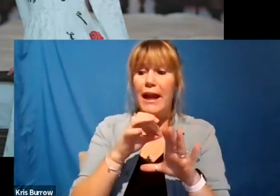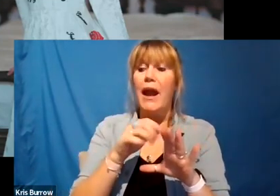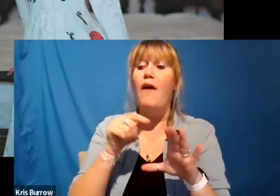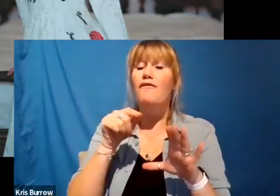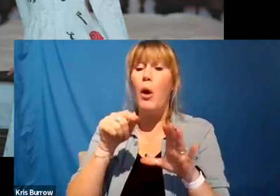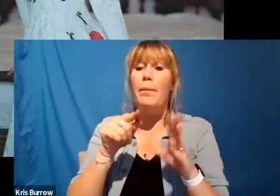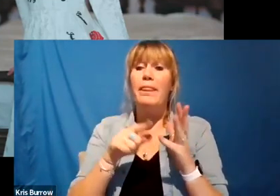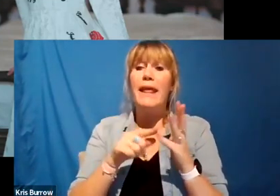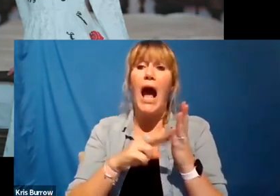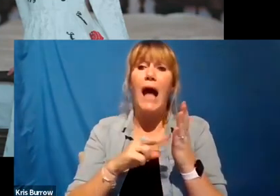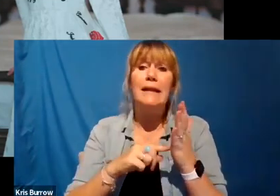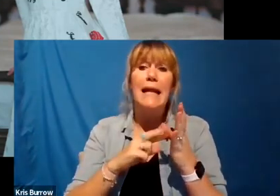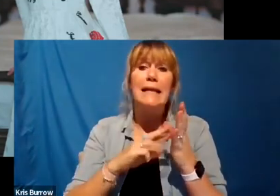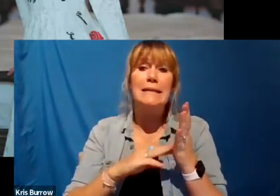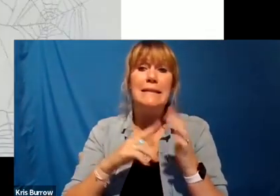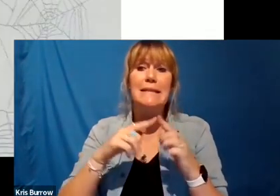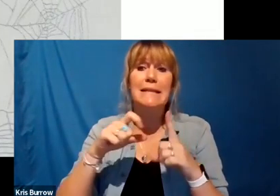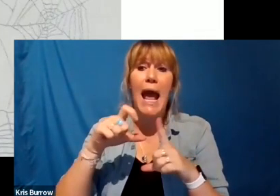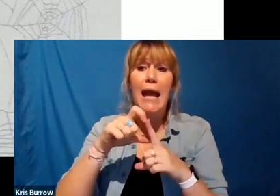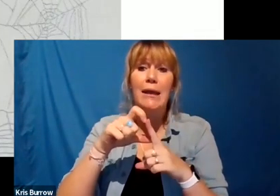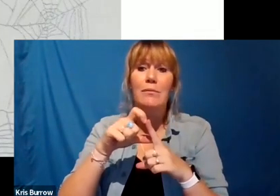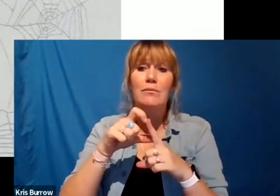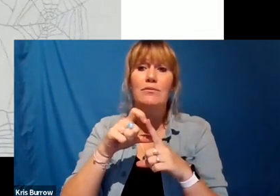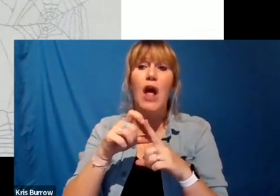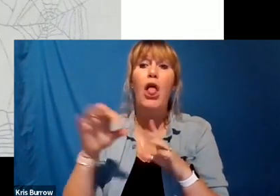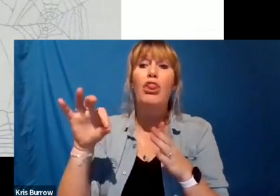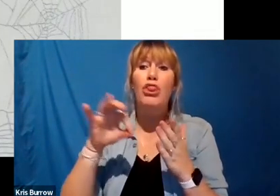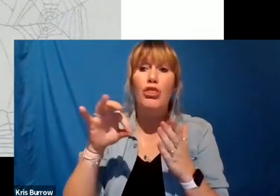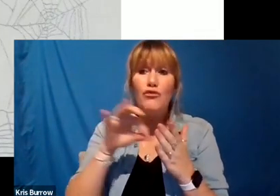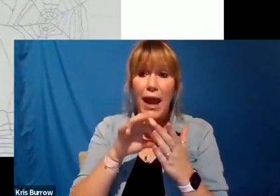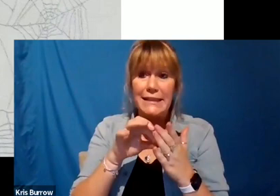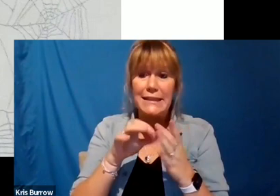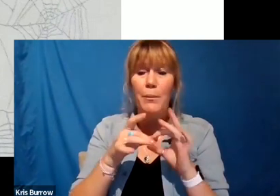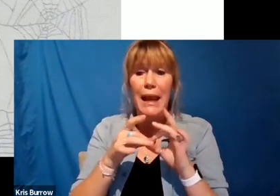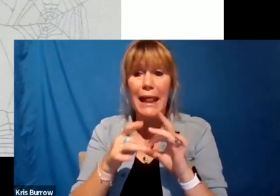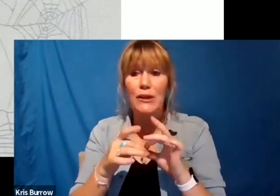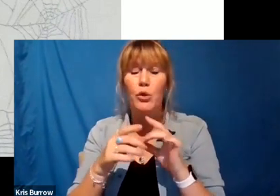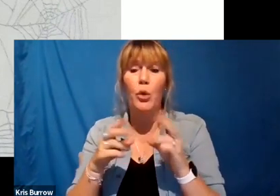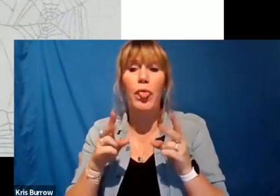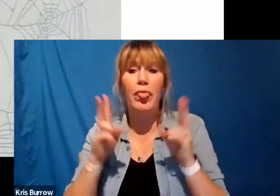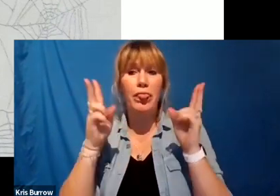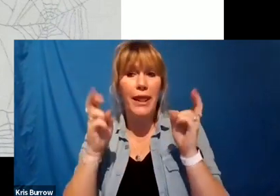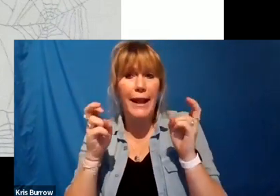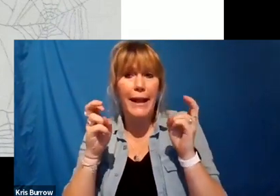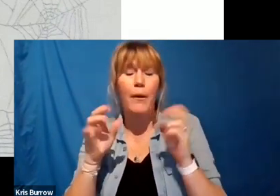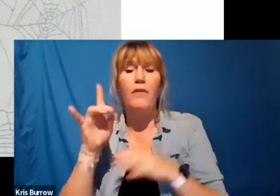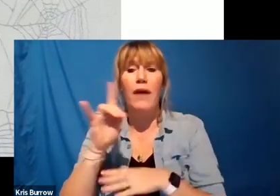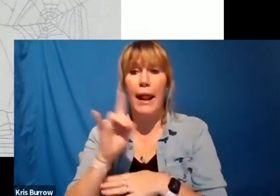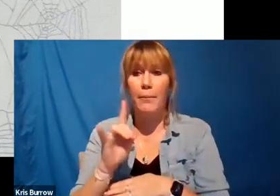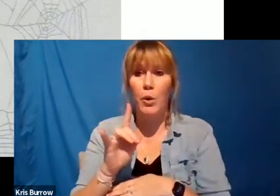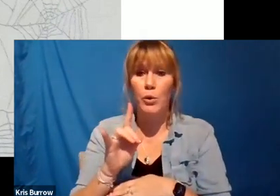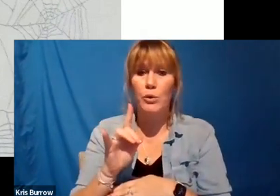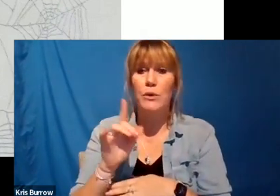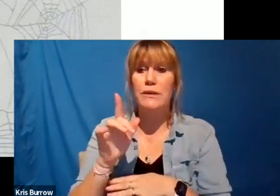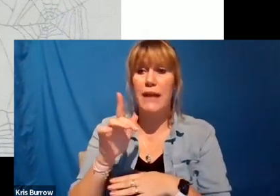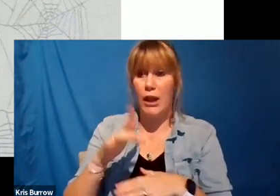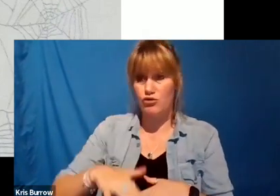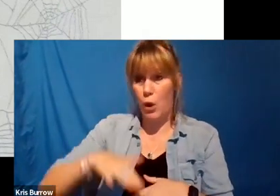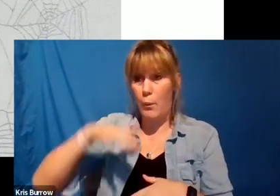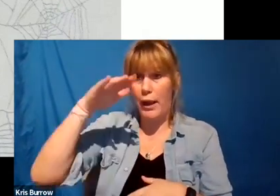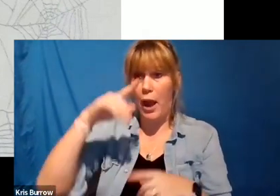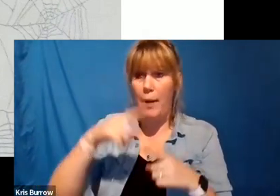exhibition, which are on the theme of animals. So growing up on the edge of Epping Forest and with holidays in the